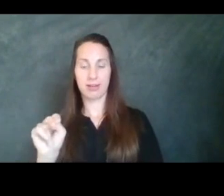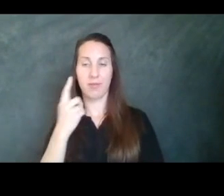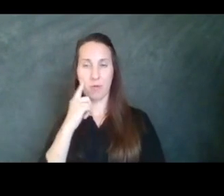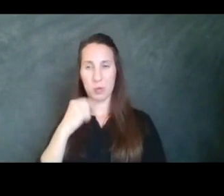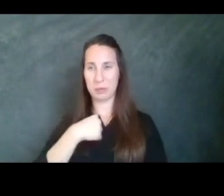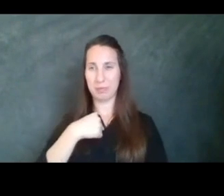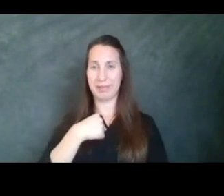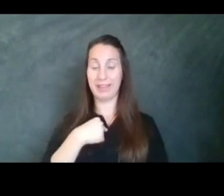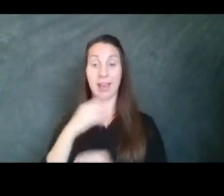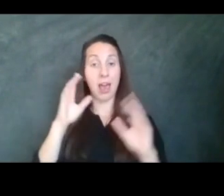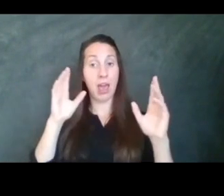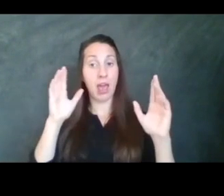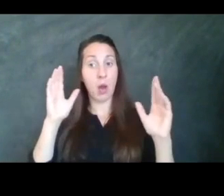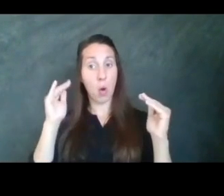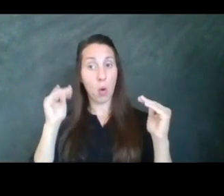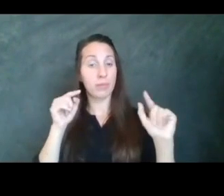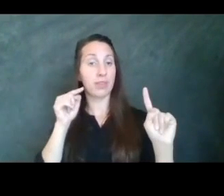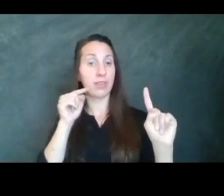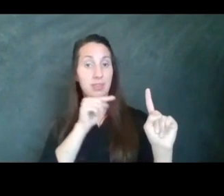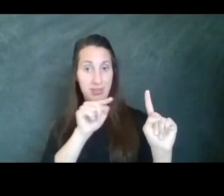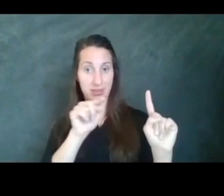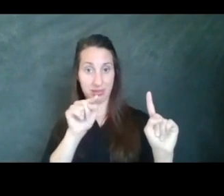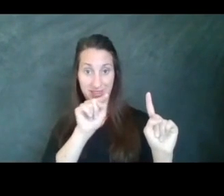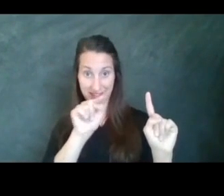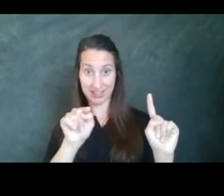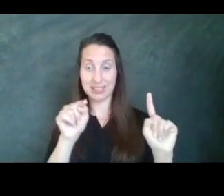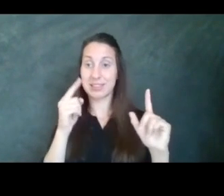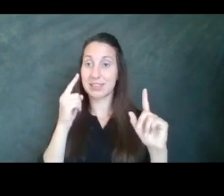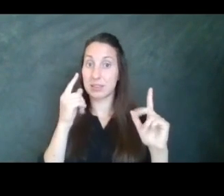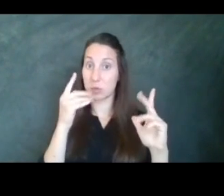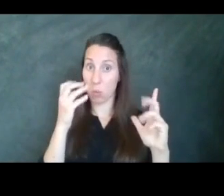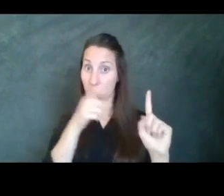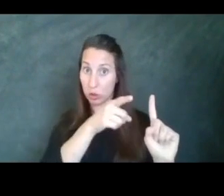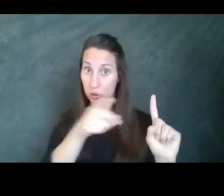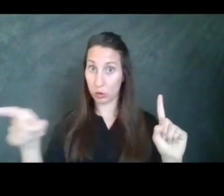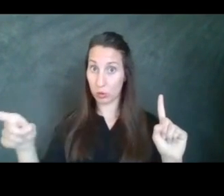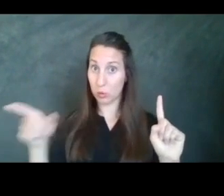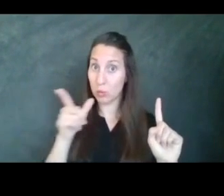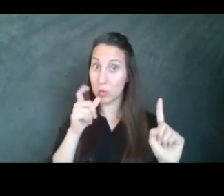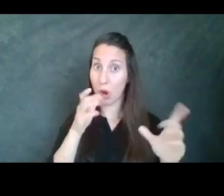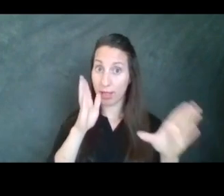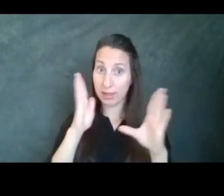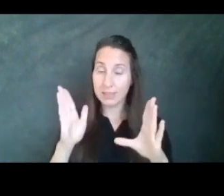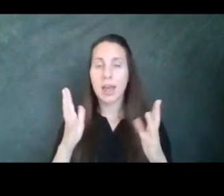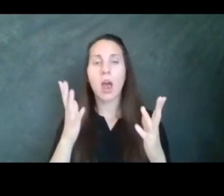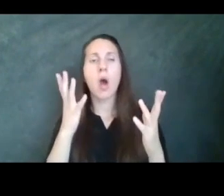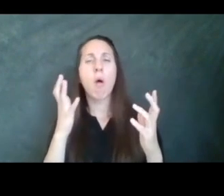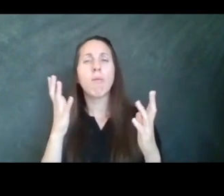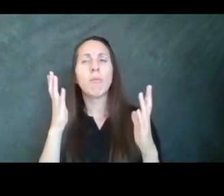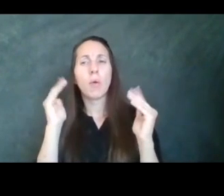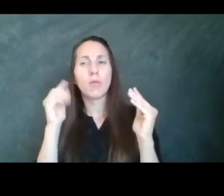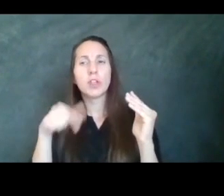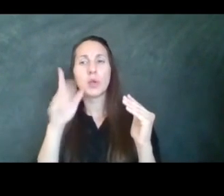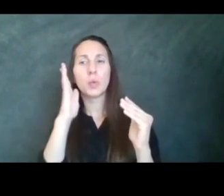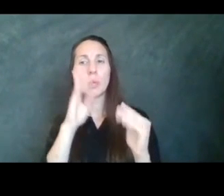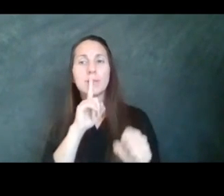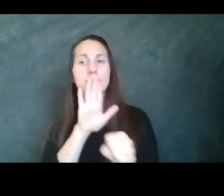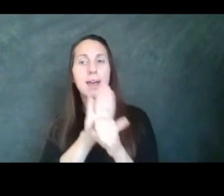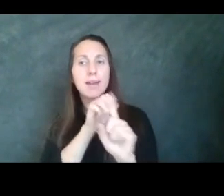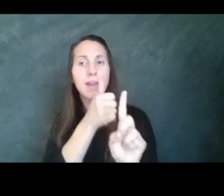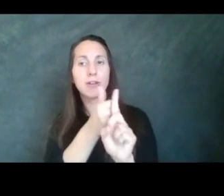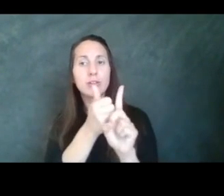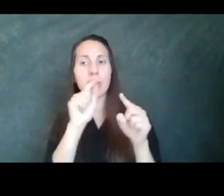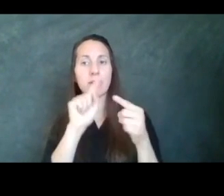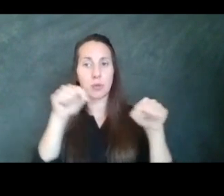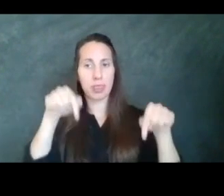hope this is what all of you who are listening will dedicate yourself to as well.